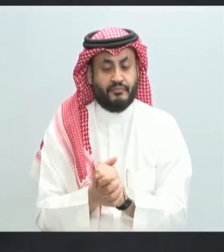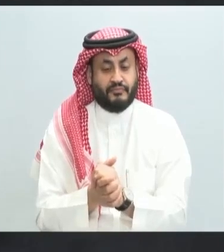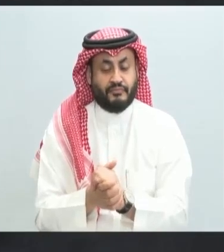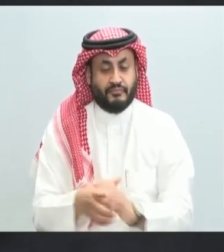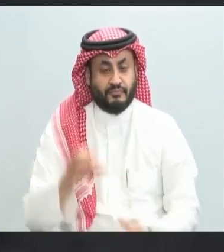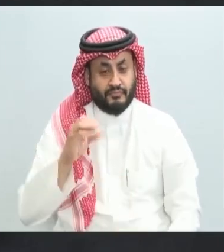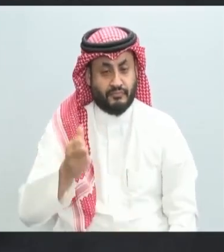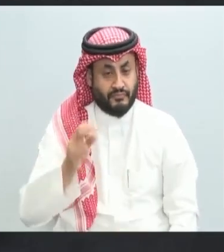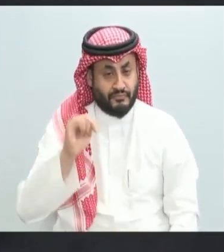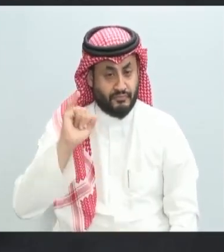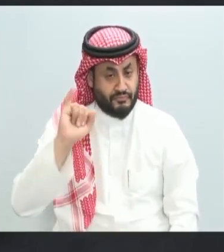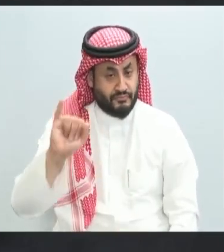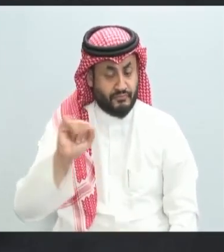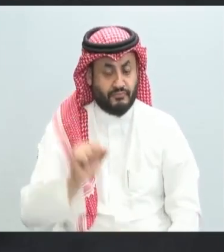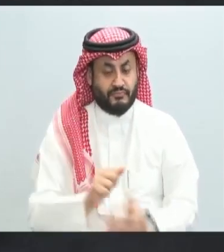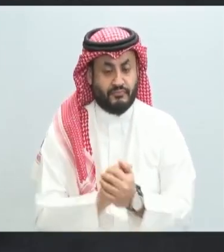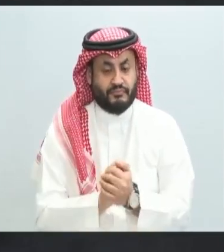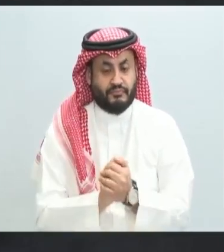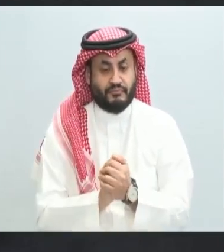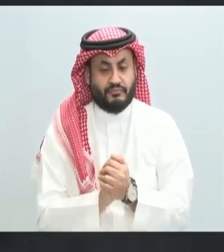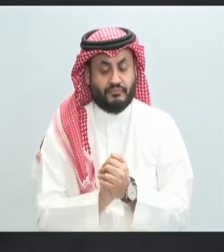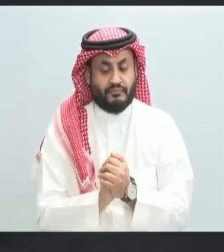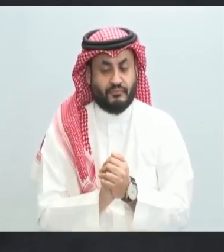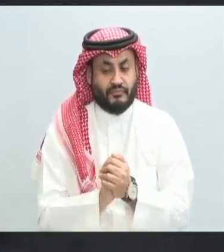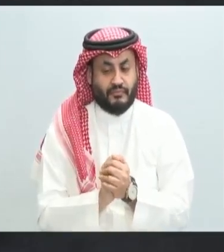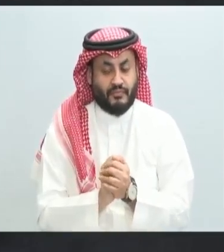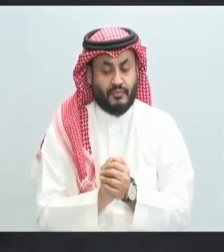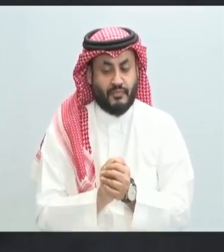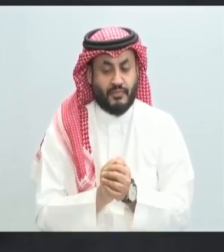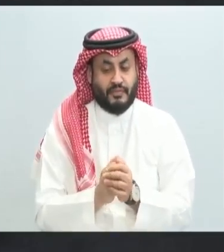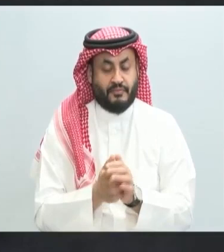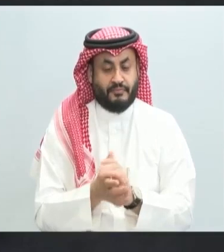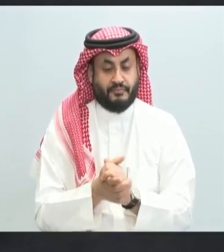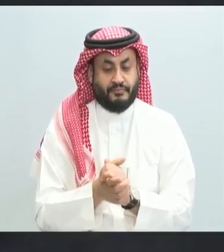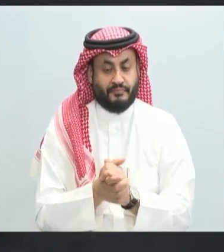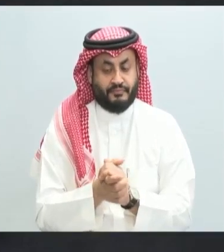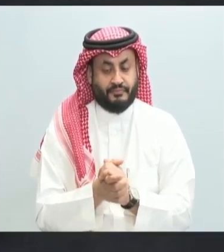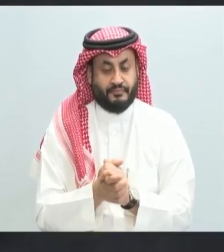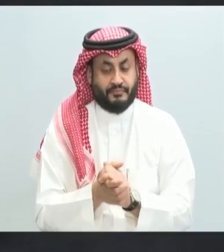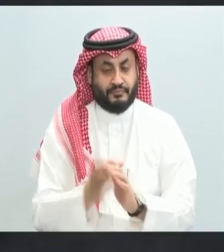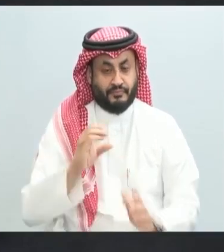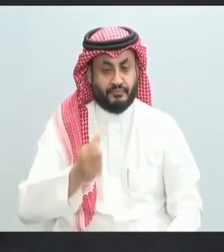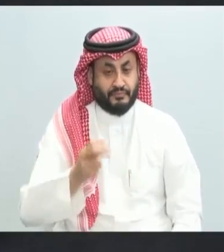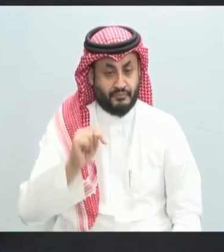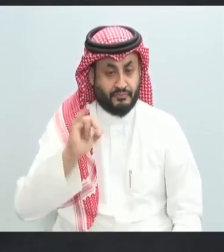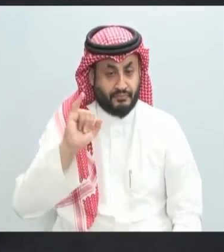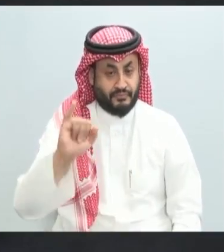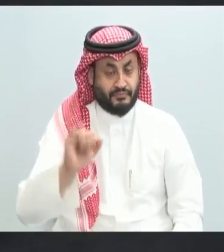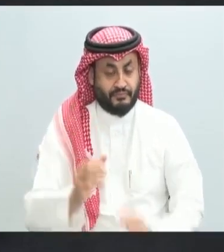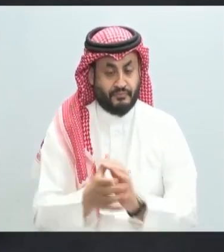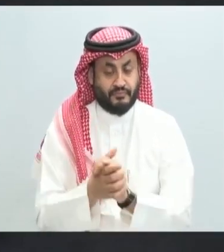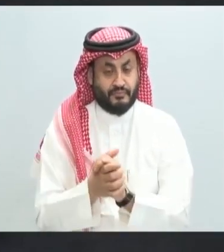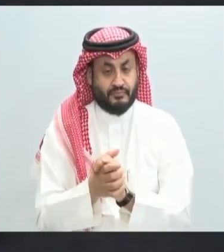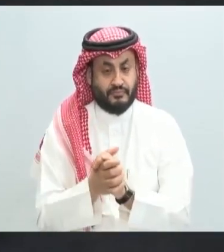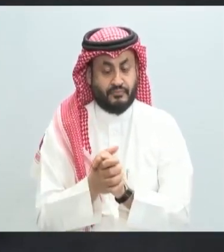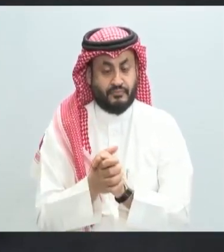I use or can I have a piece of paper? Can I? This is the key word if